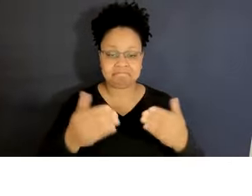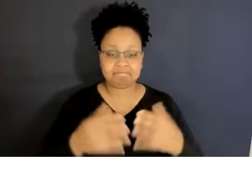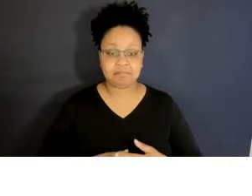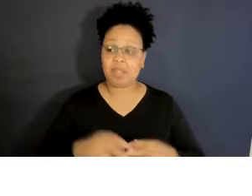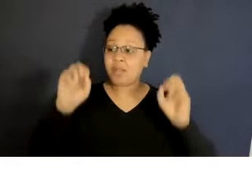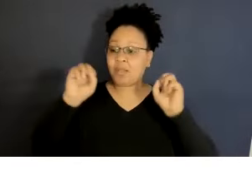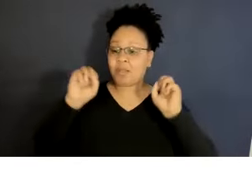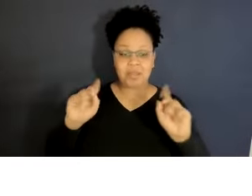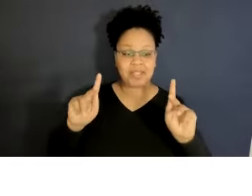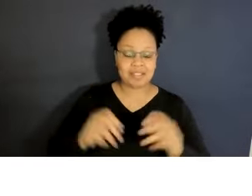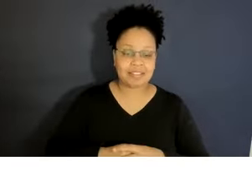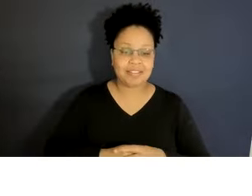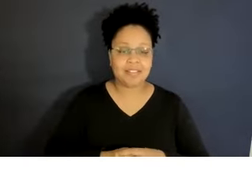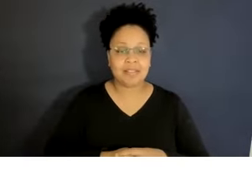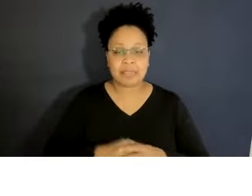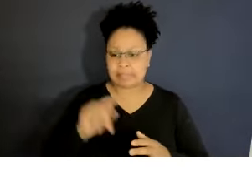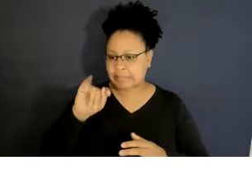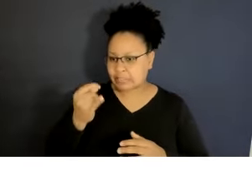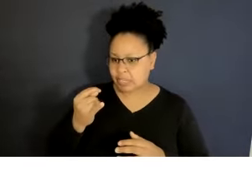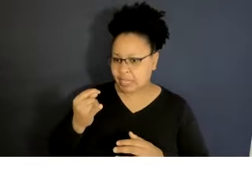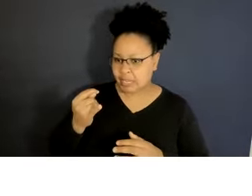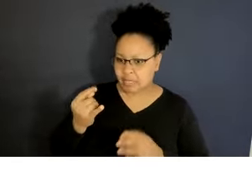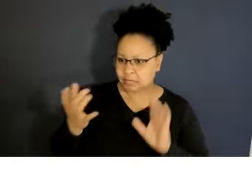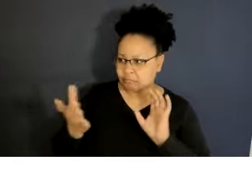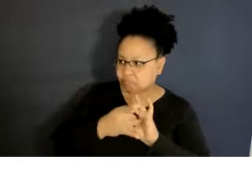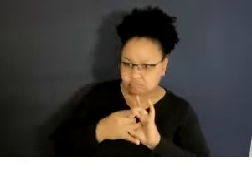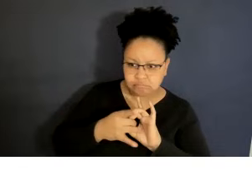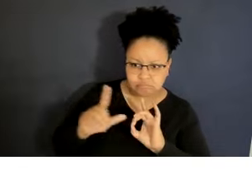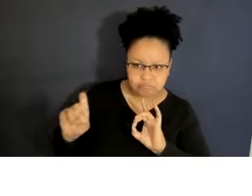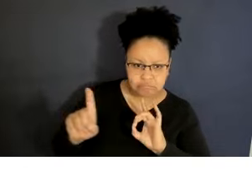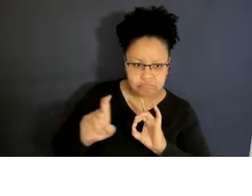Okay. Was TJ able to log on?